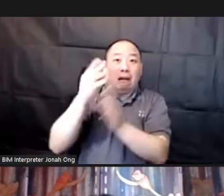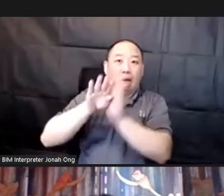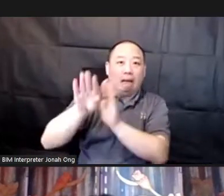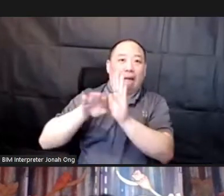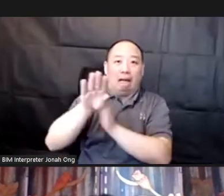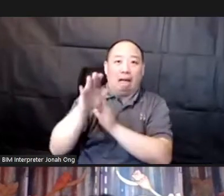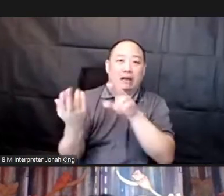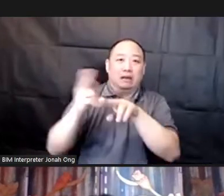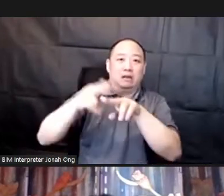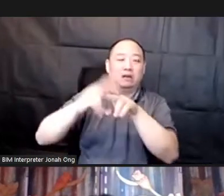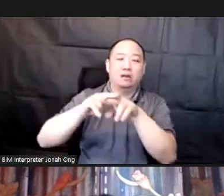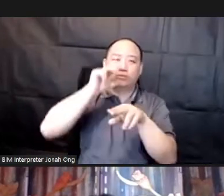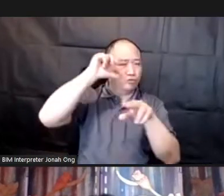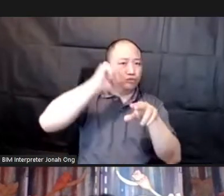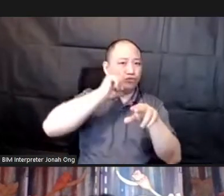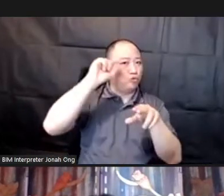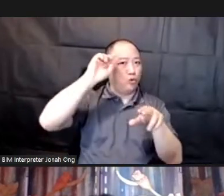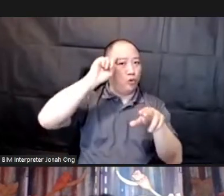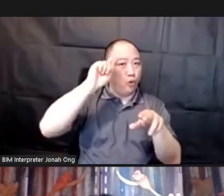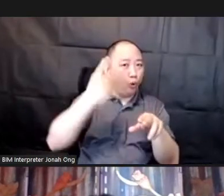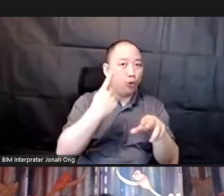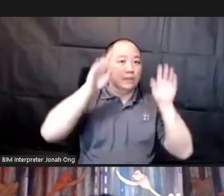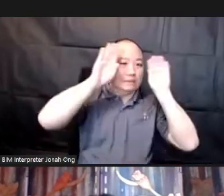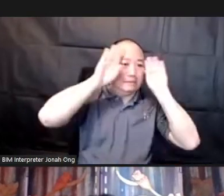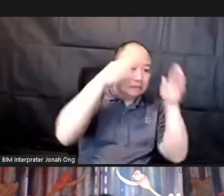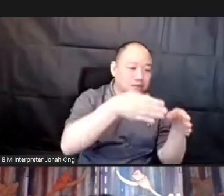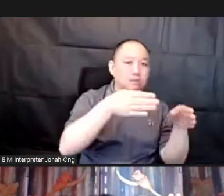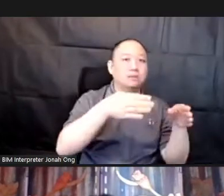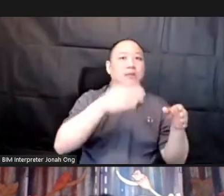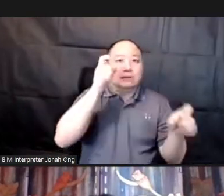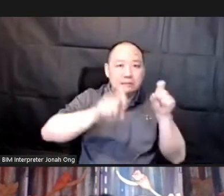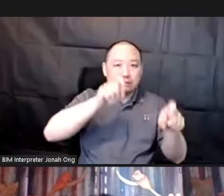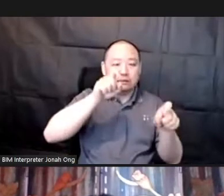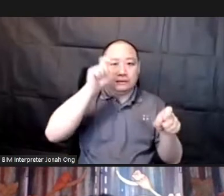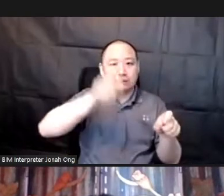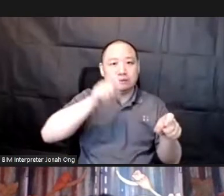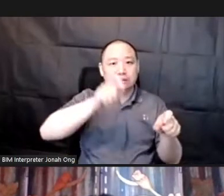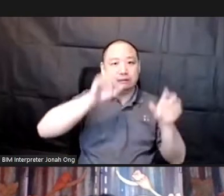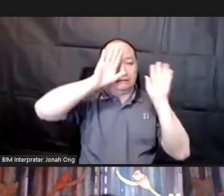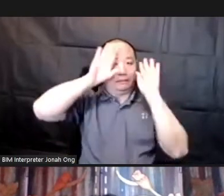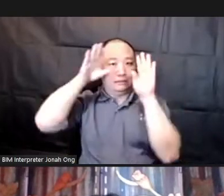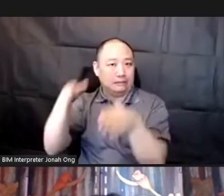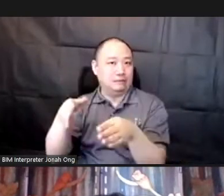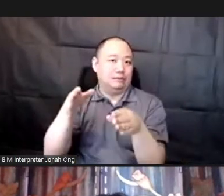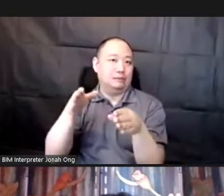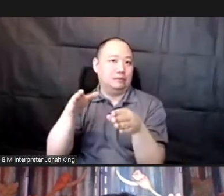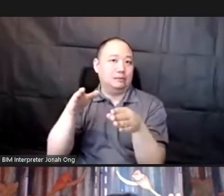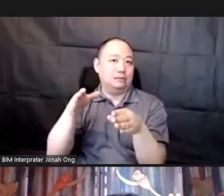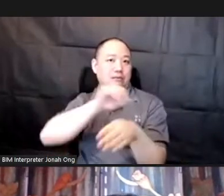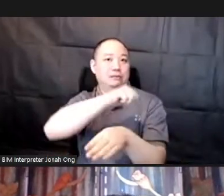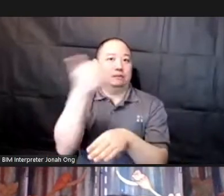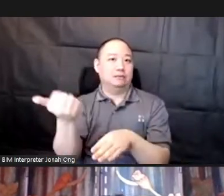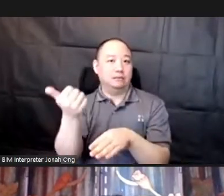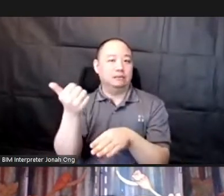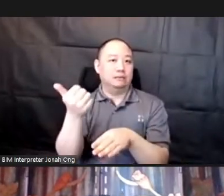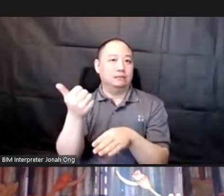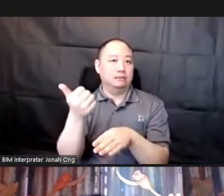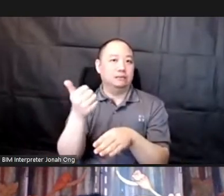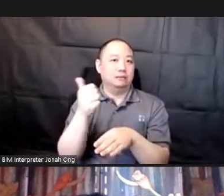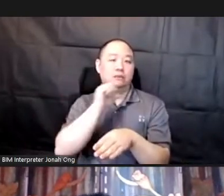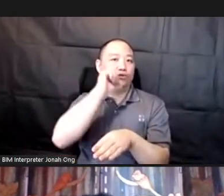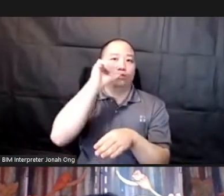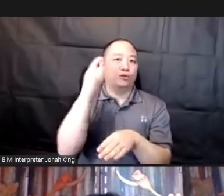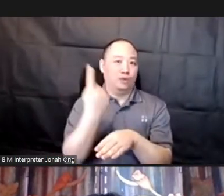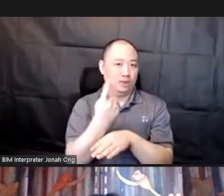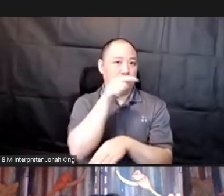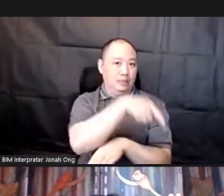sector. We need different efforts. Besides tackling fishing net problem, global fast-moving consumer goods